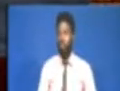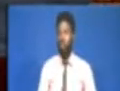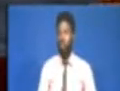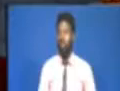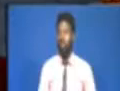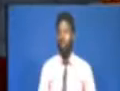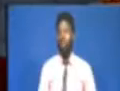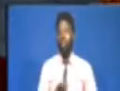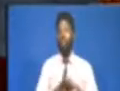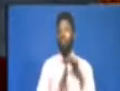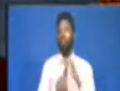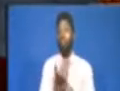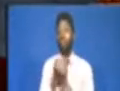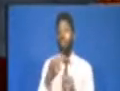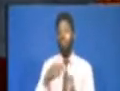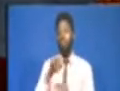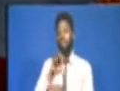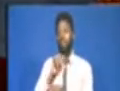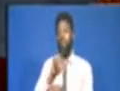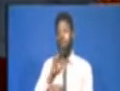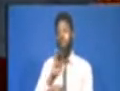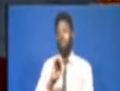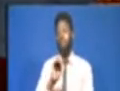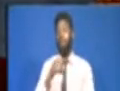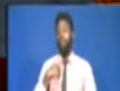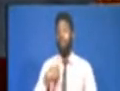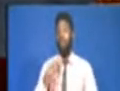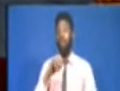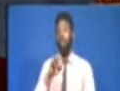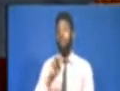Morning, Caleb Amisi, MP Sabot.